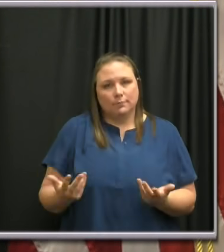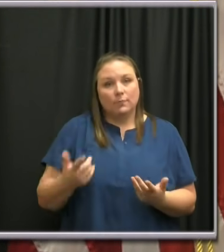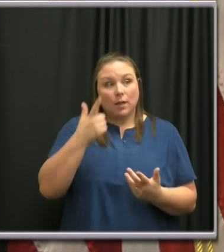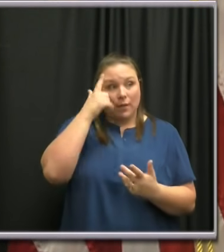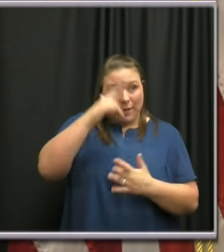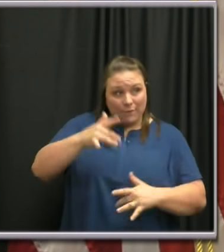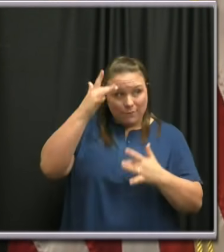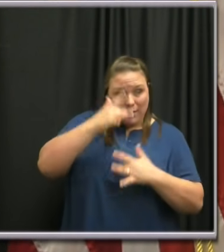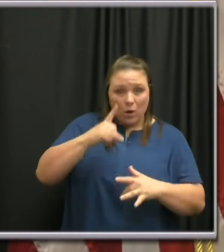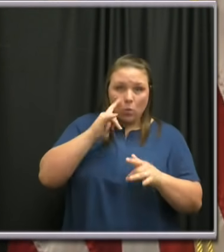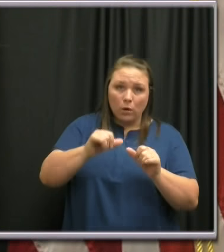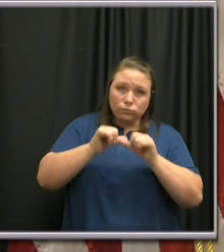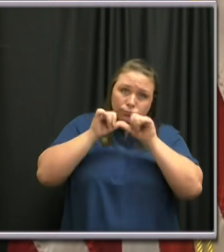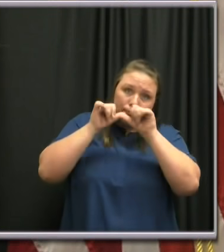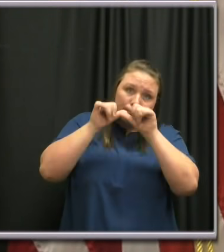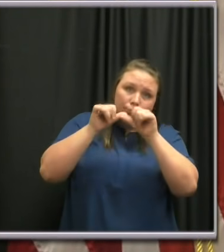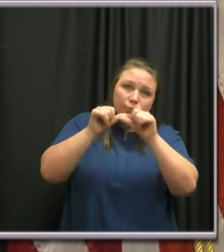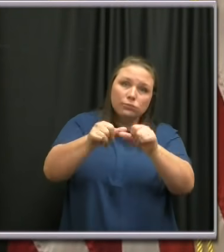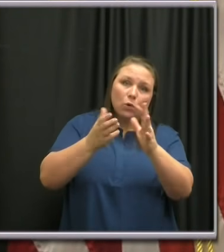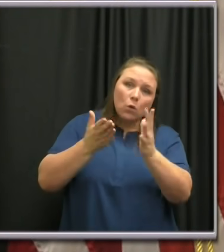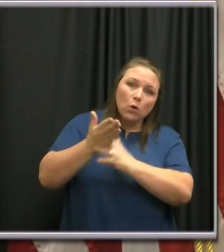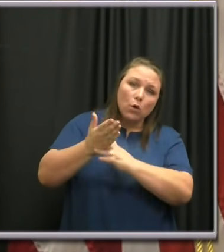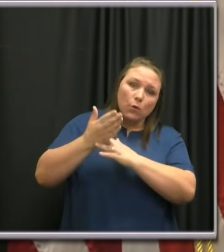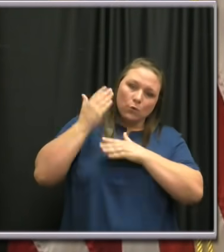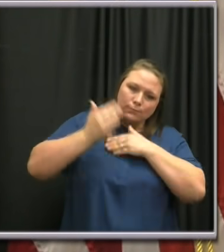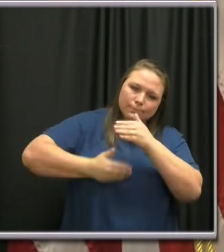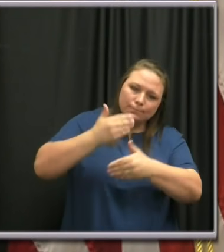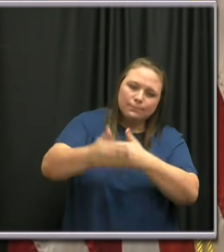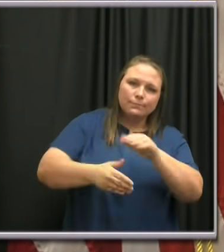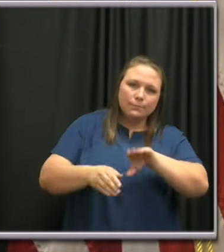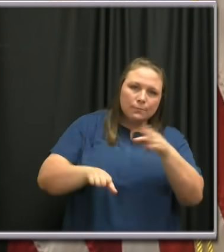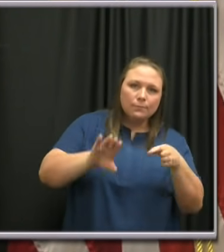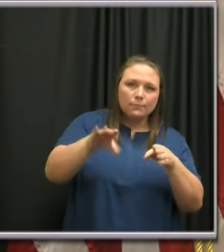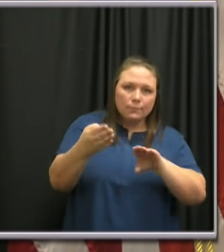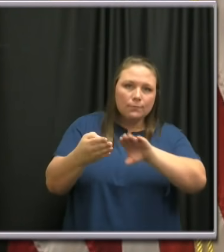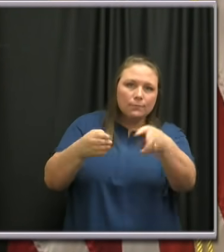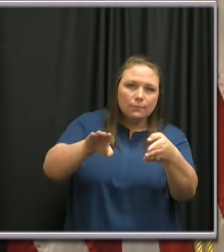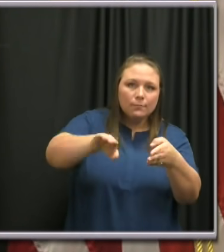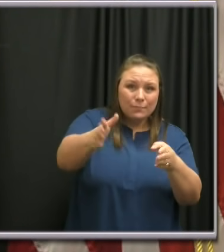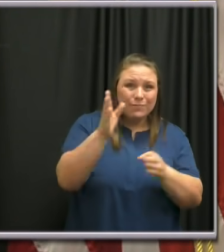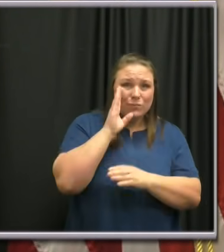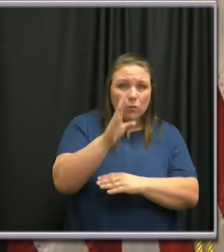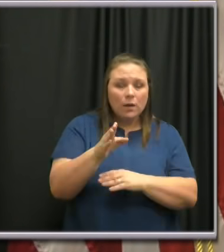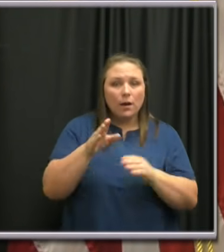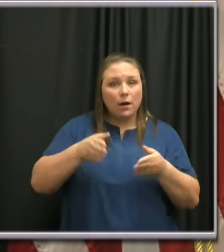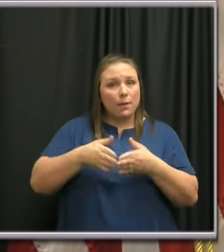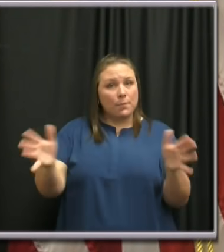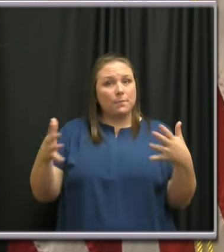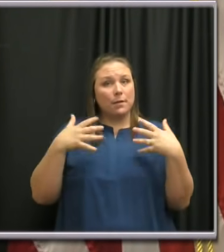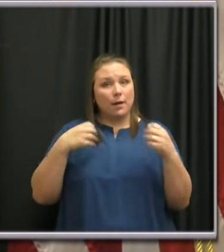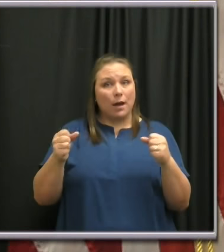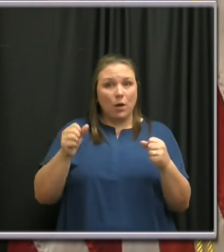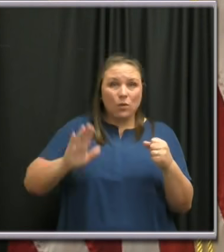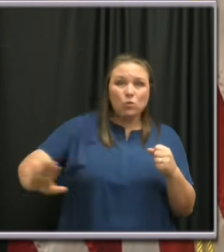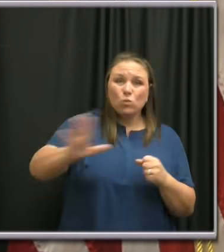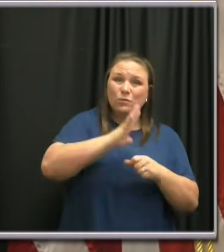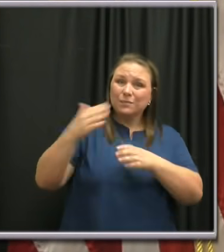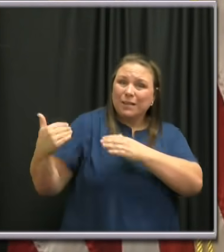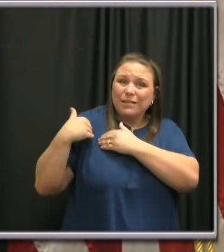virus is going to be with us in all phases of reopening. And public health is the responsibility of the